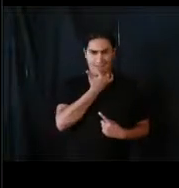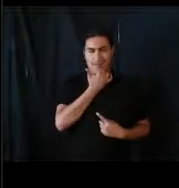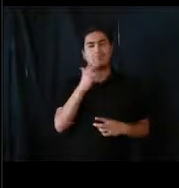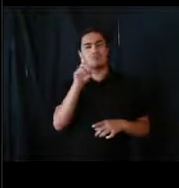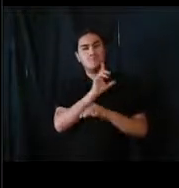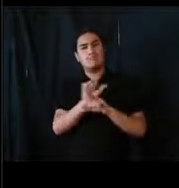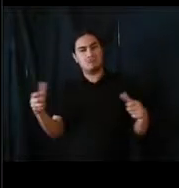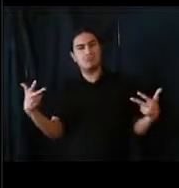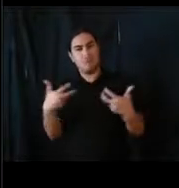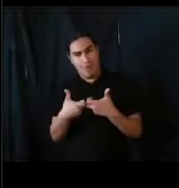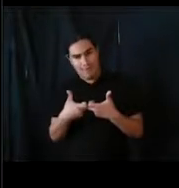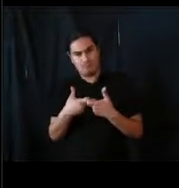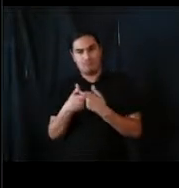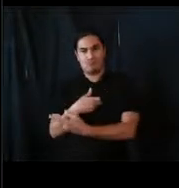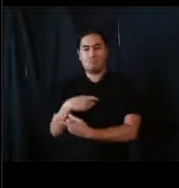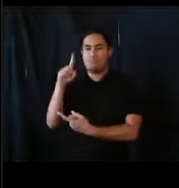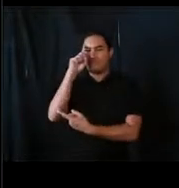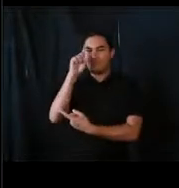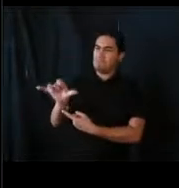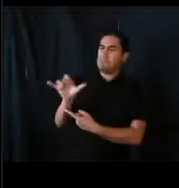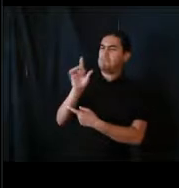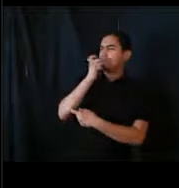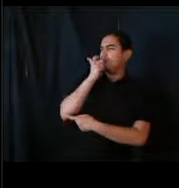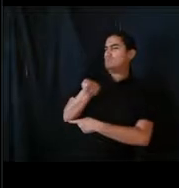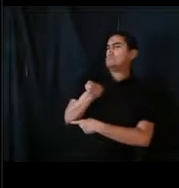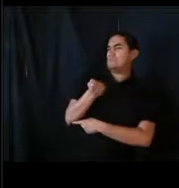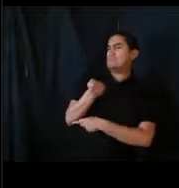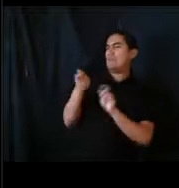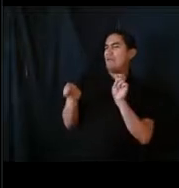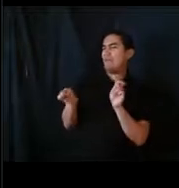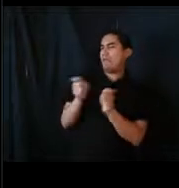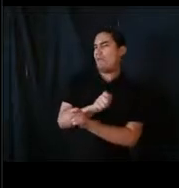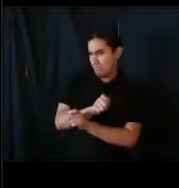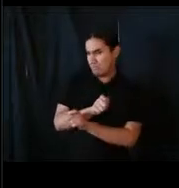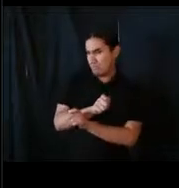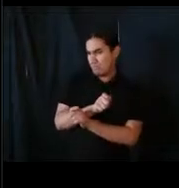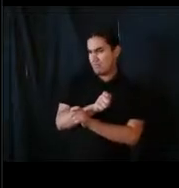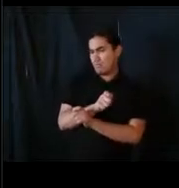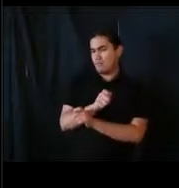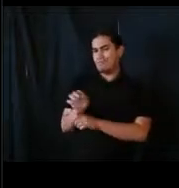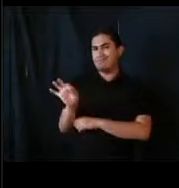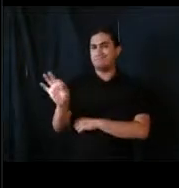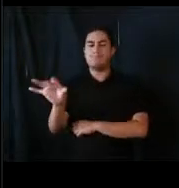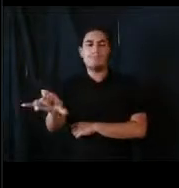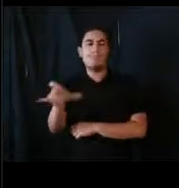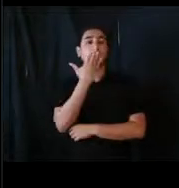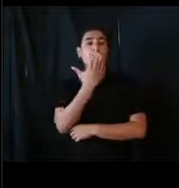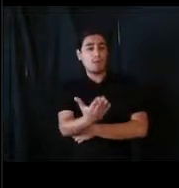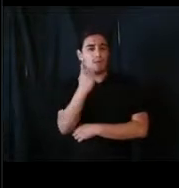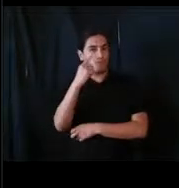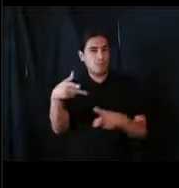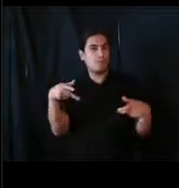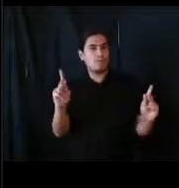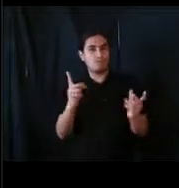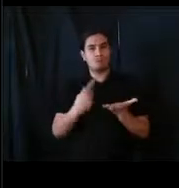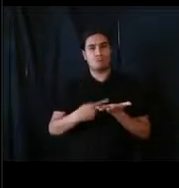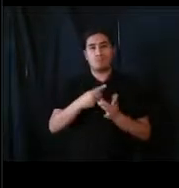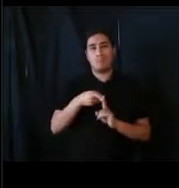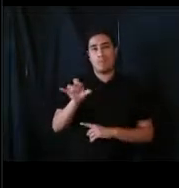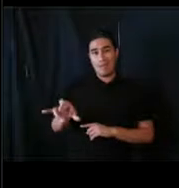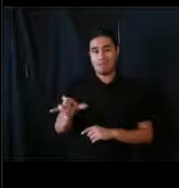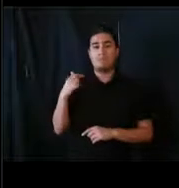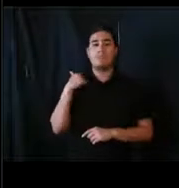was a really uh interesting little twist um but uh so thank you for the opportunity to talk